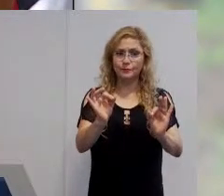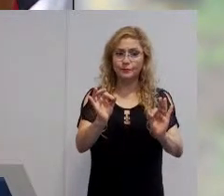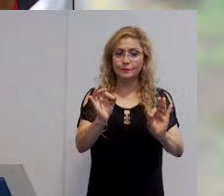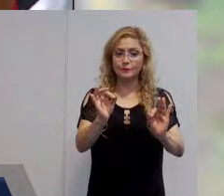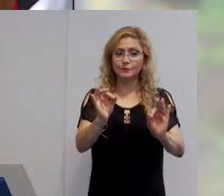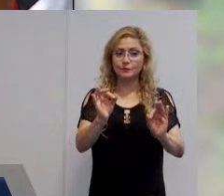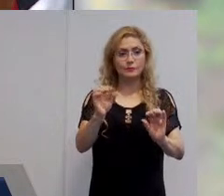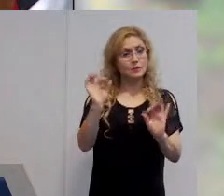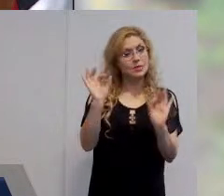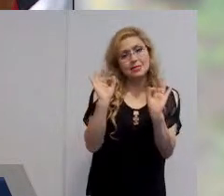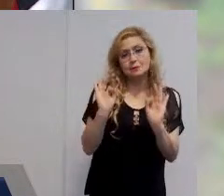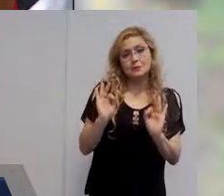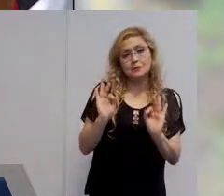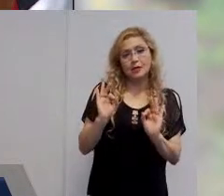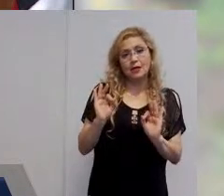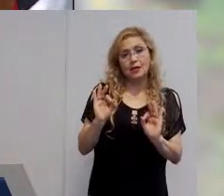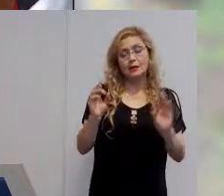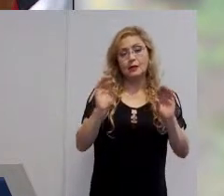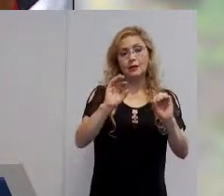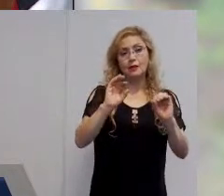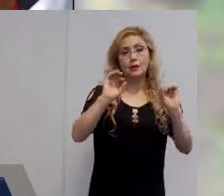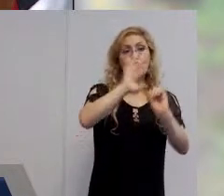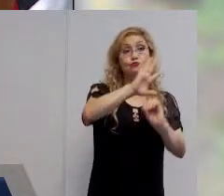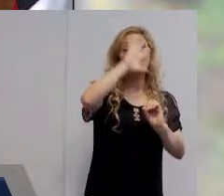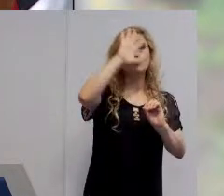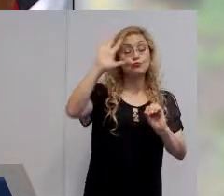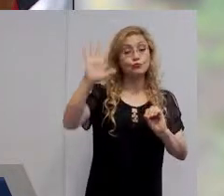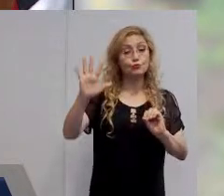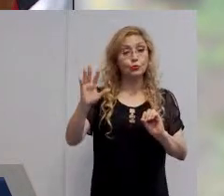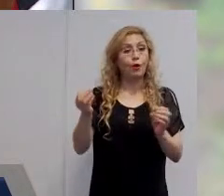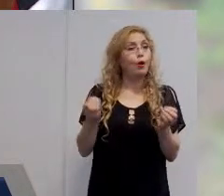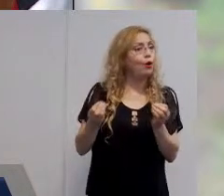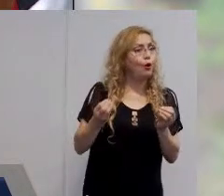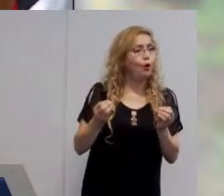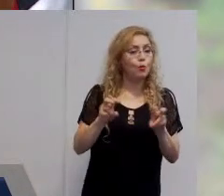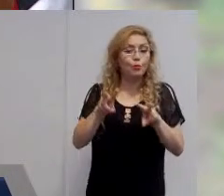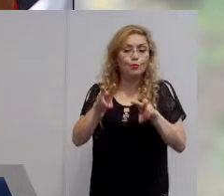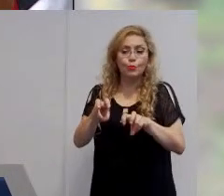can transform our rural economies.